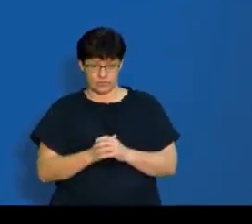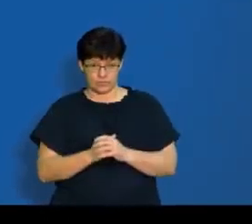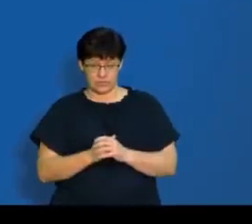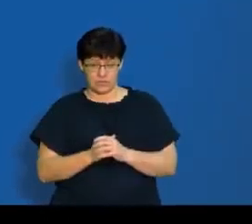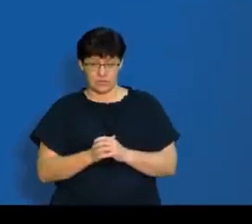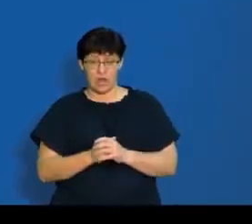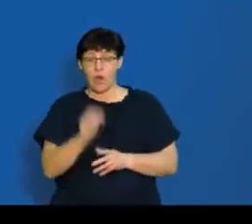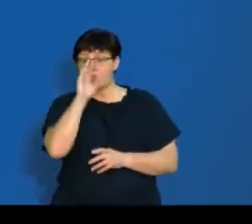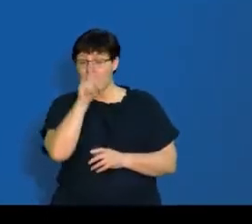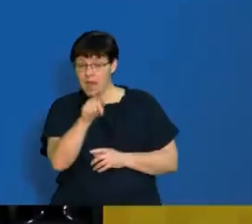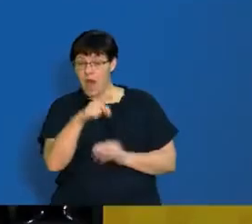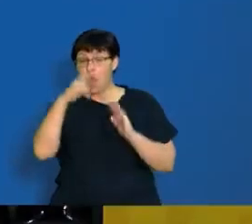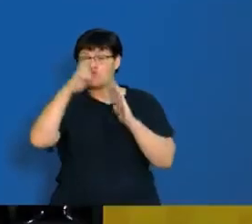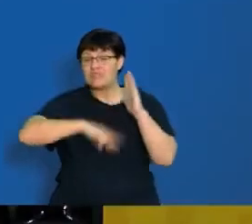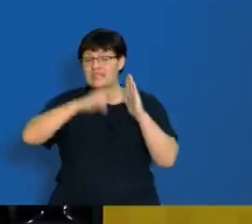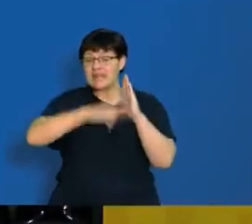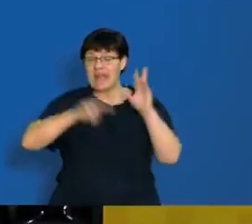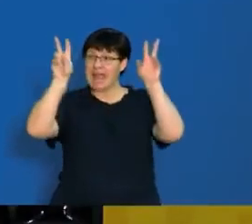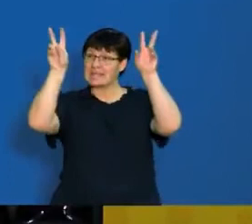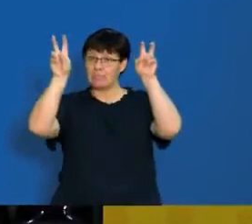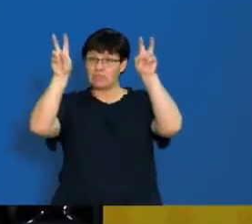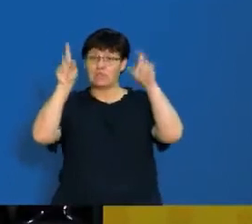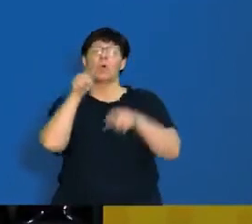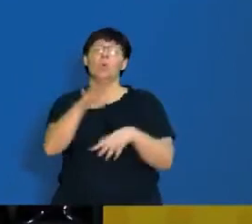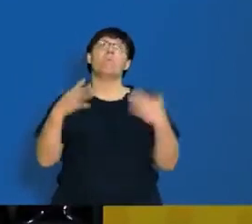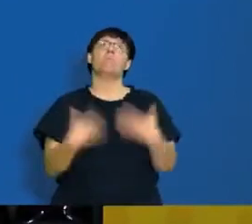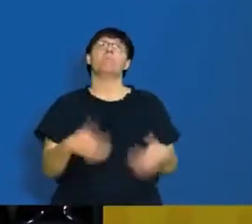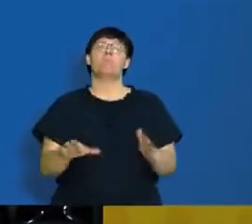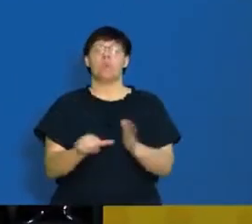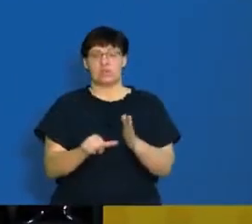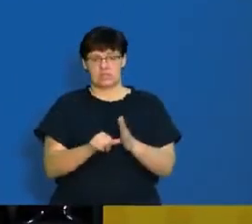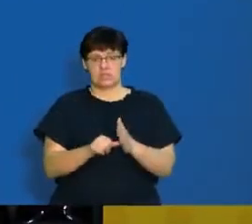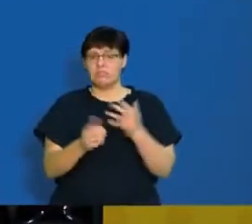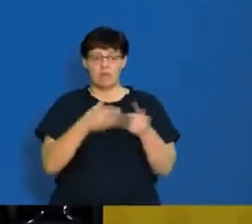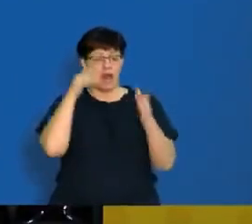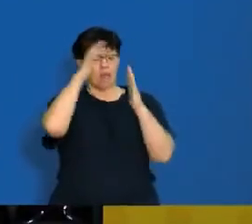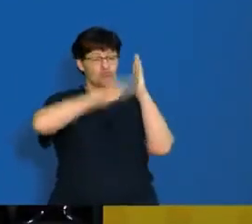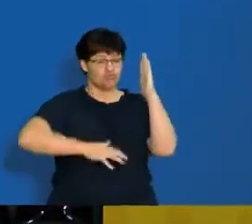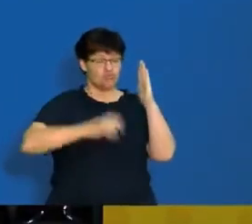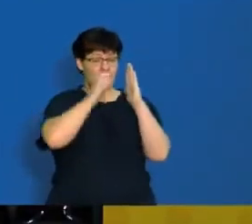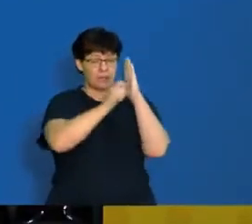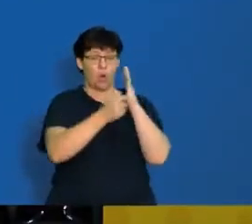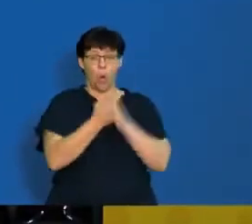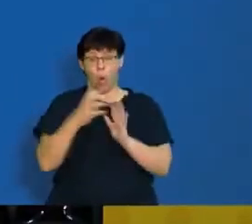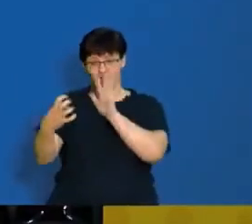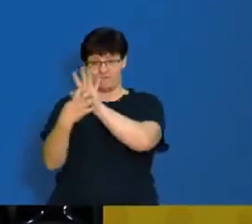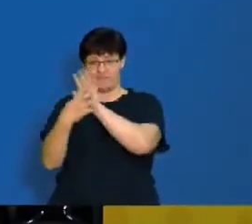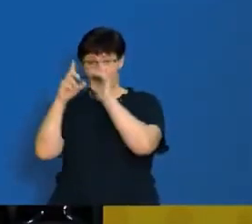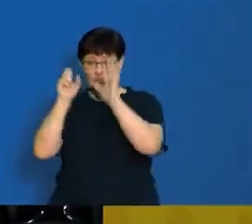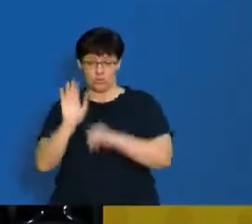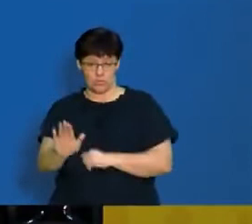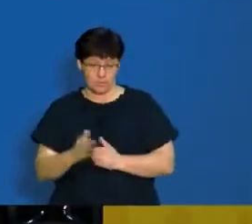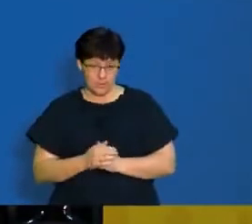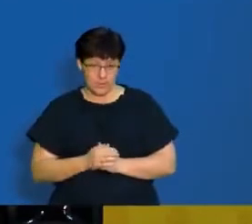remember I told you that reading captions is very important, whether it's a textual source or a visual source.